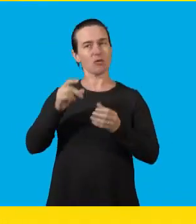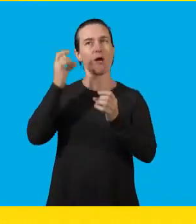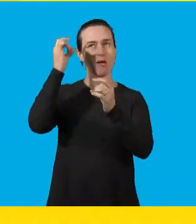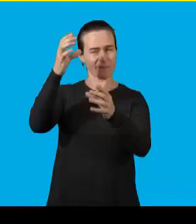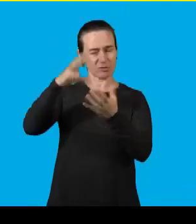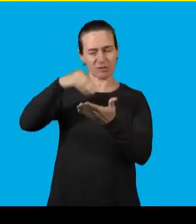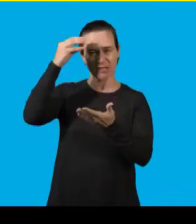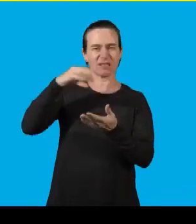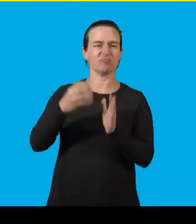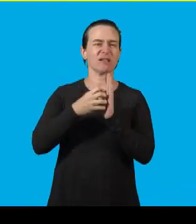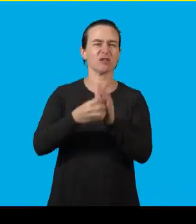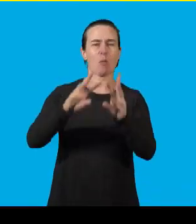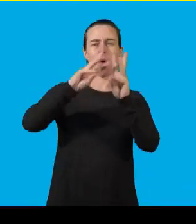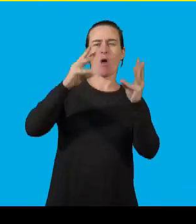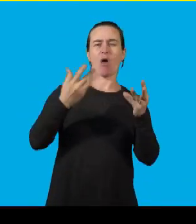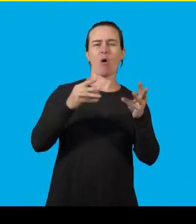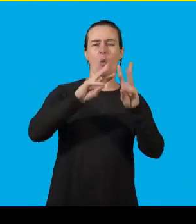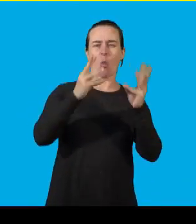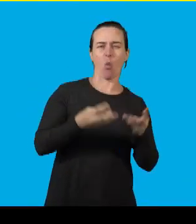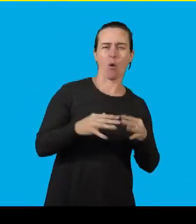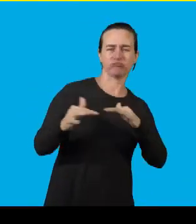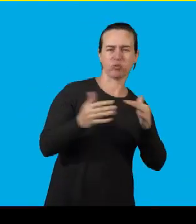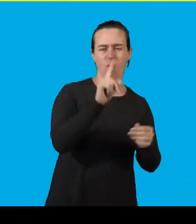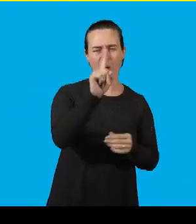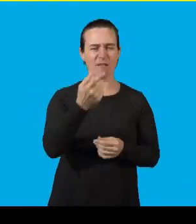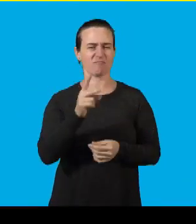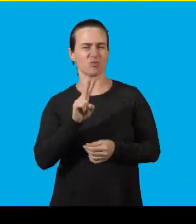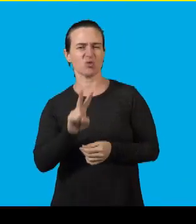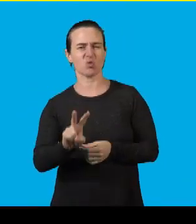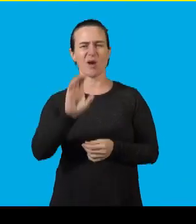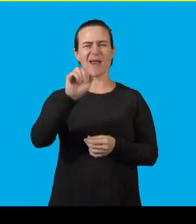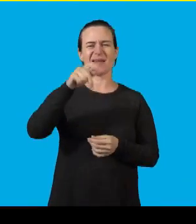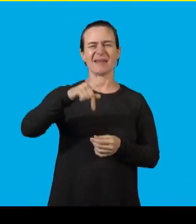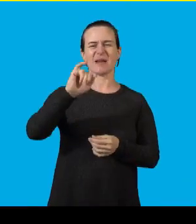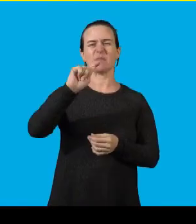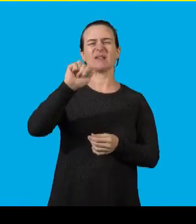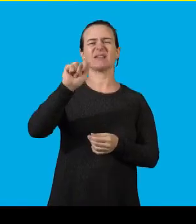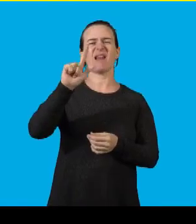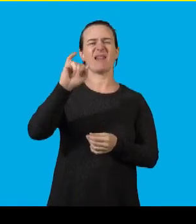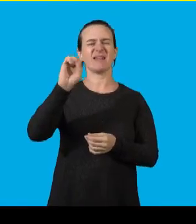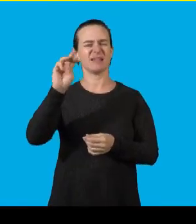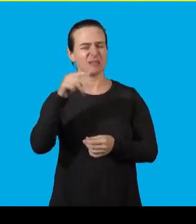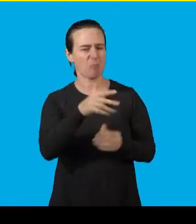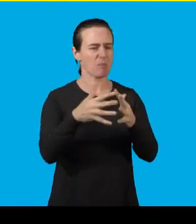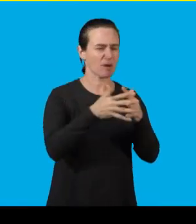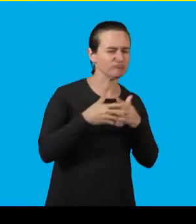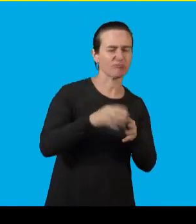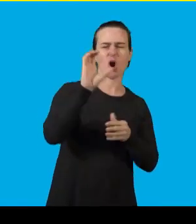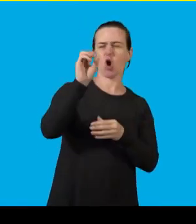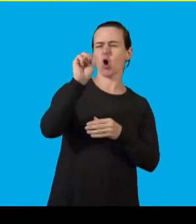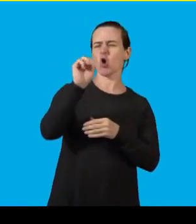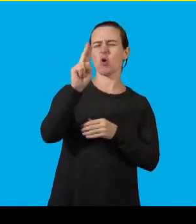and 11. Things like World War I, World War II, capitalism in the United States, communism